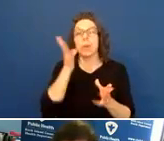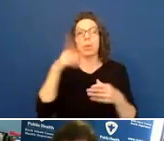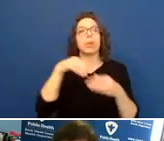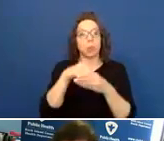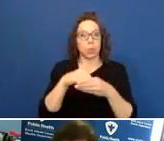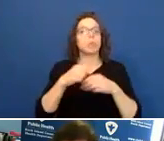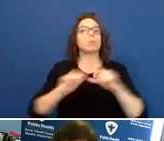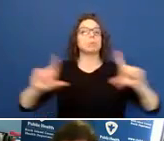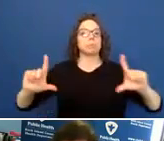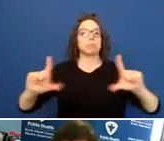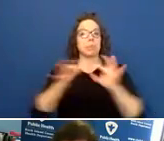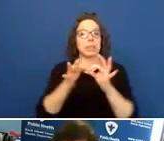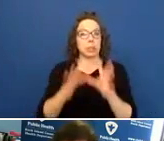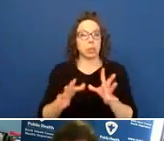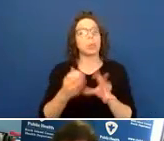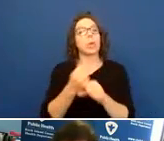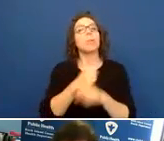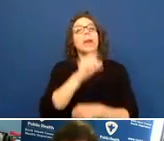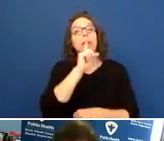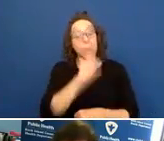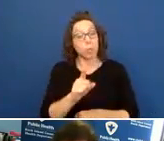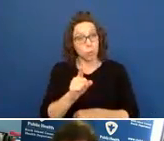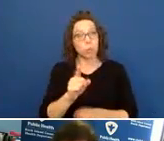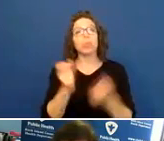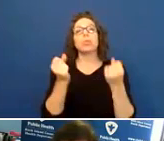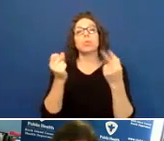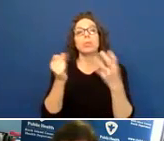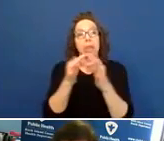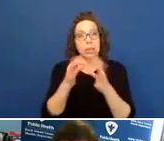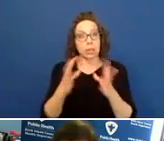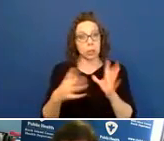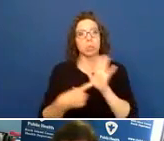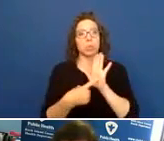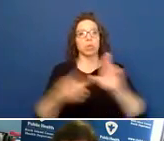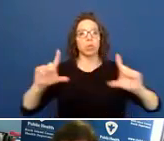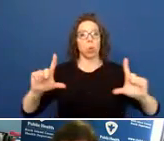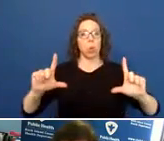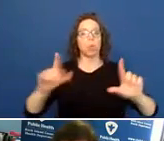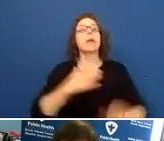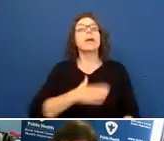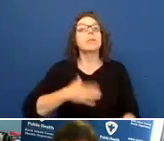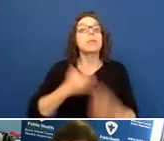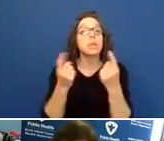briefings. To make sure that the sign language interpreter is shown, we ask that you